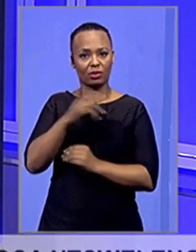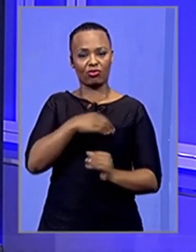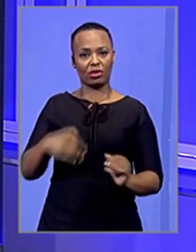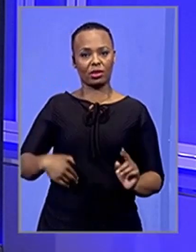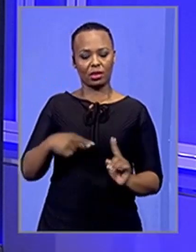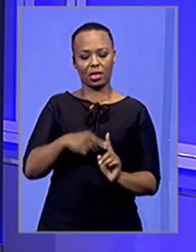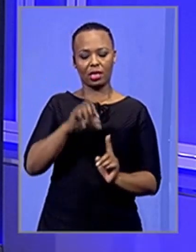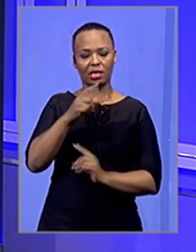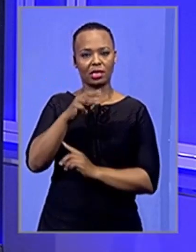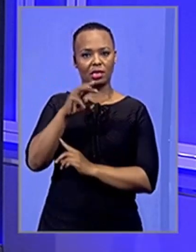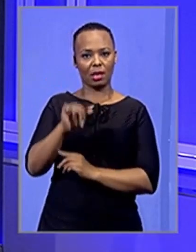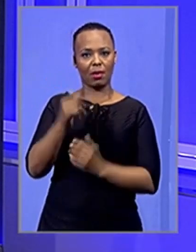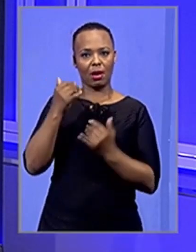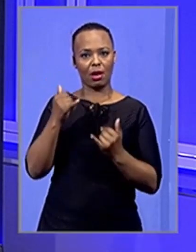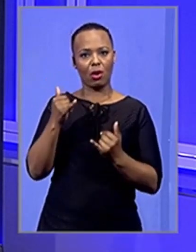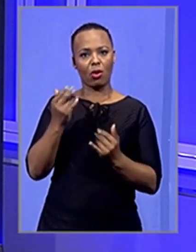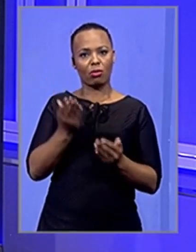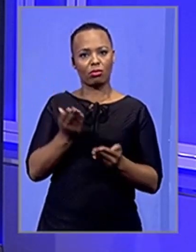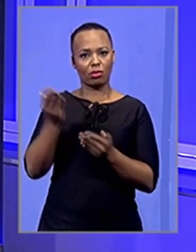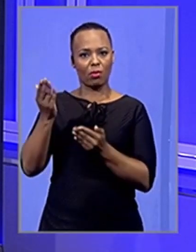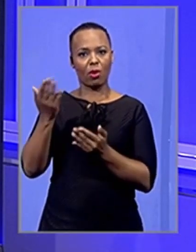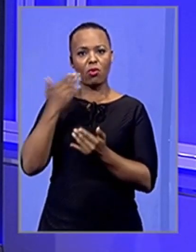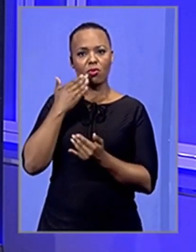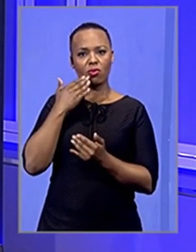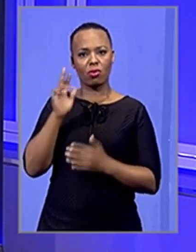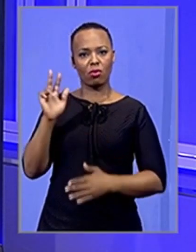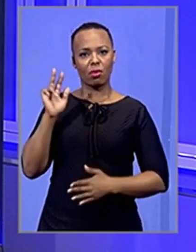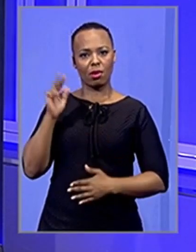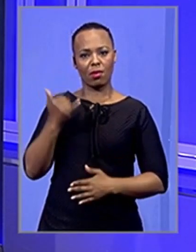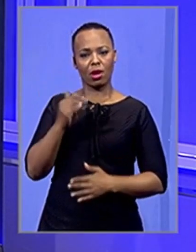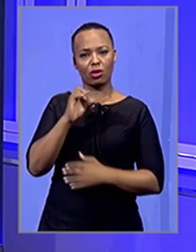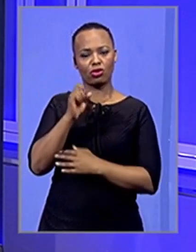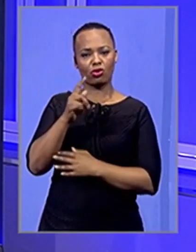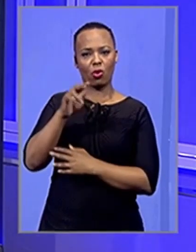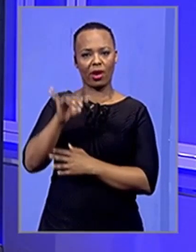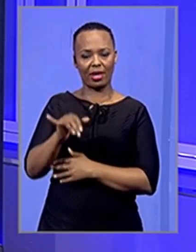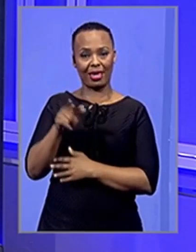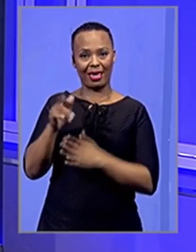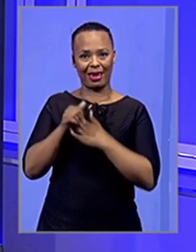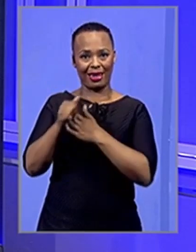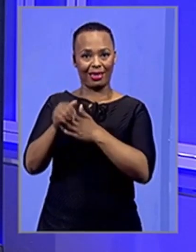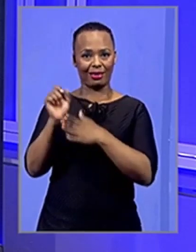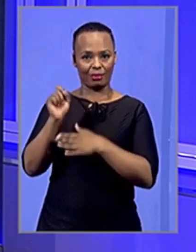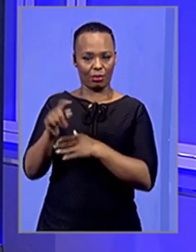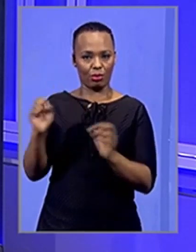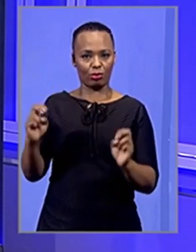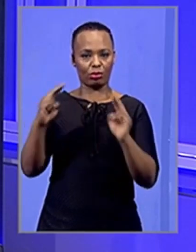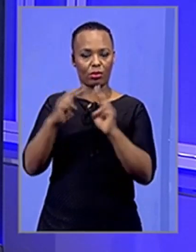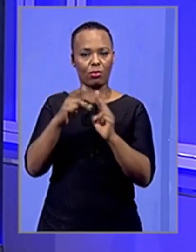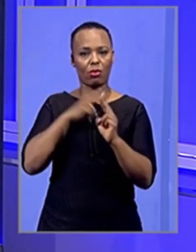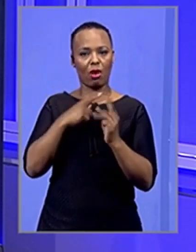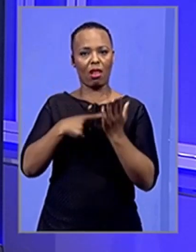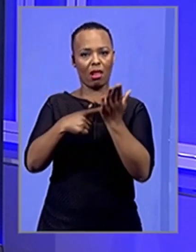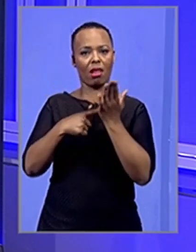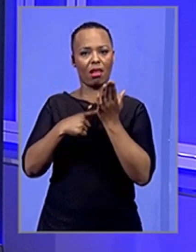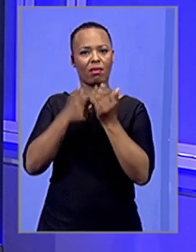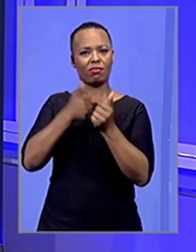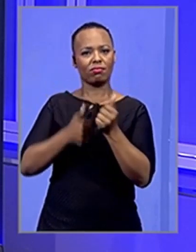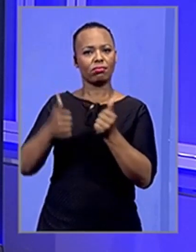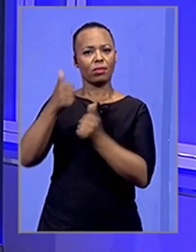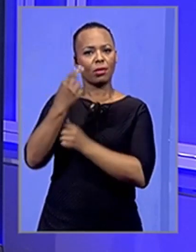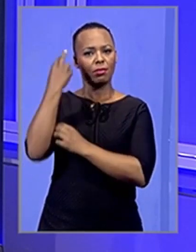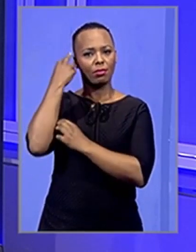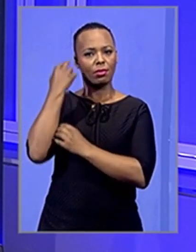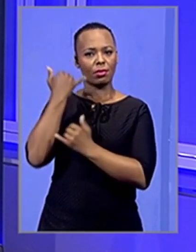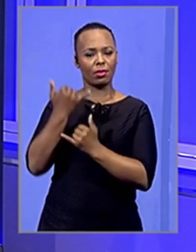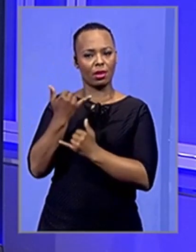ka marabo ho mopresidente e motjha Sesotho. Tebello ke hore seboka se tla fihlella tumellano ho latela kgweletso ya mongodi e moholo wa mokgatlo